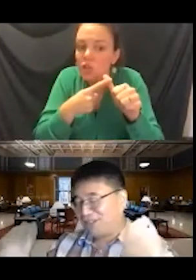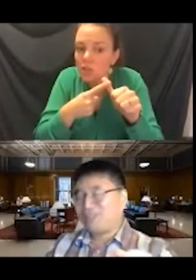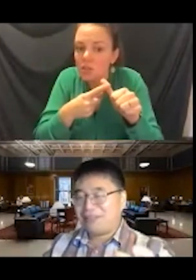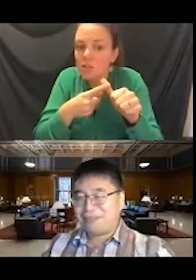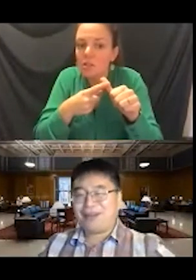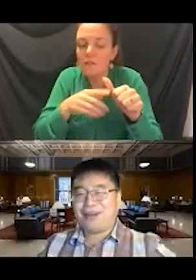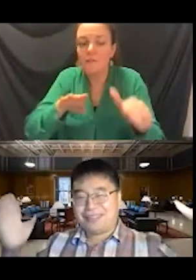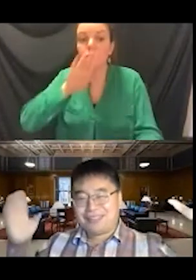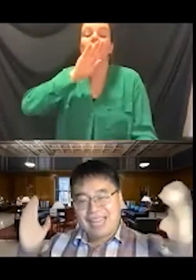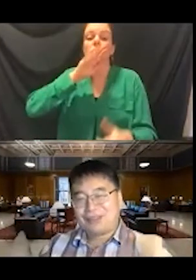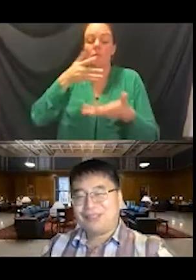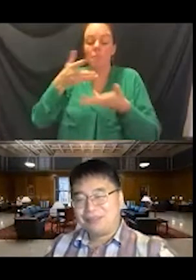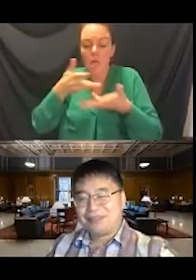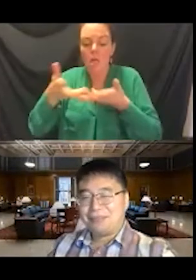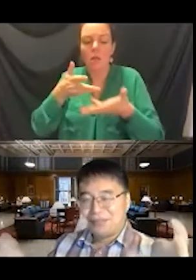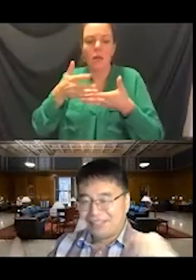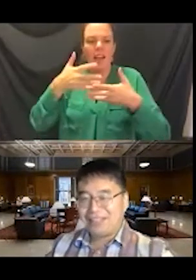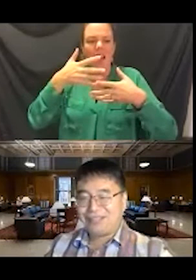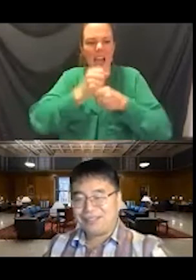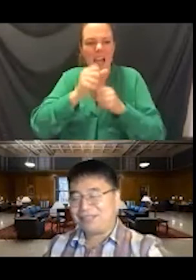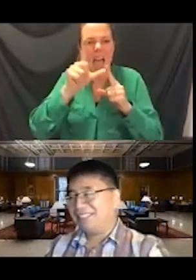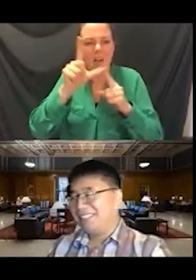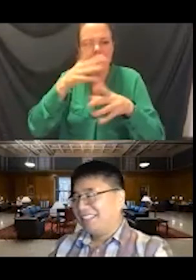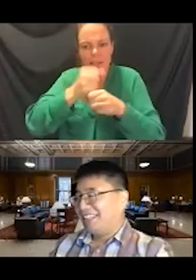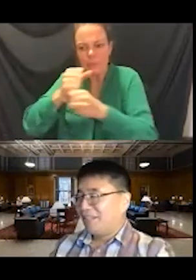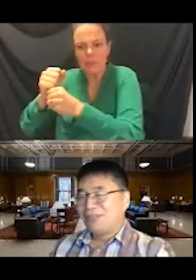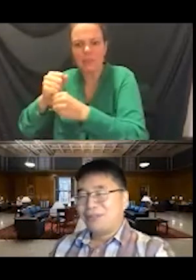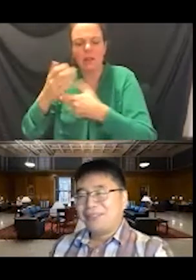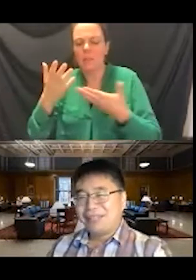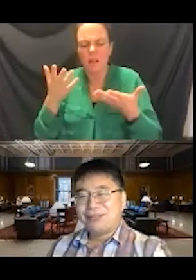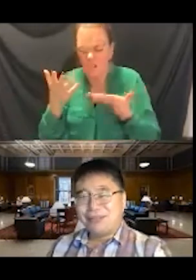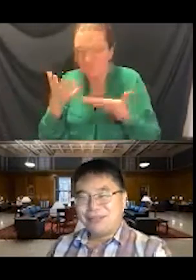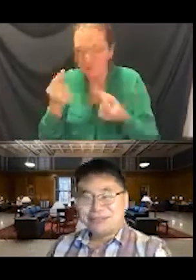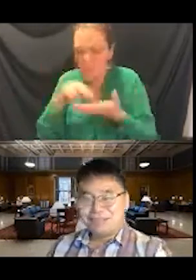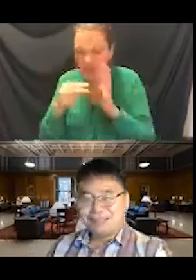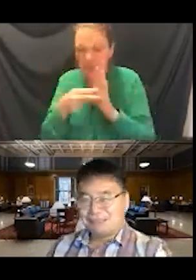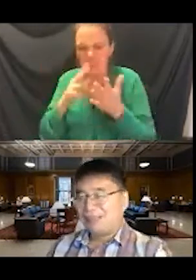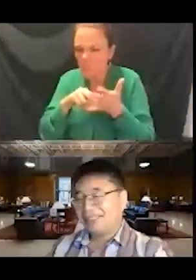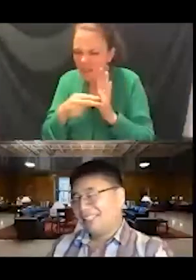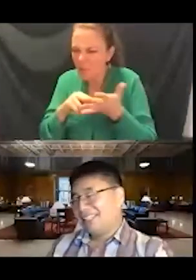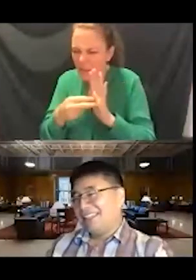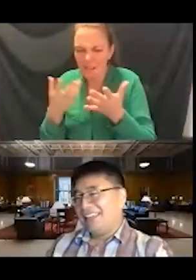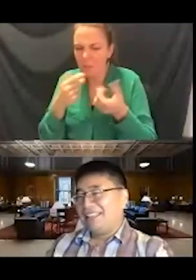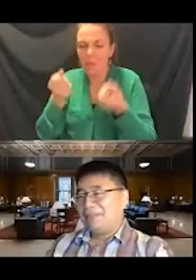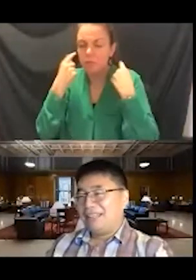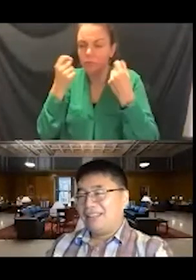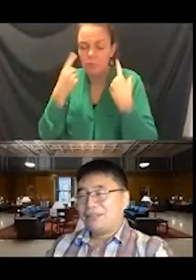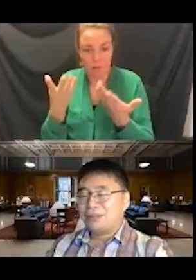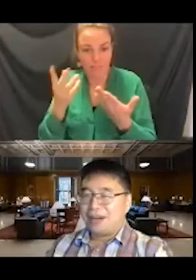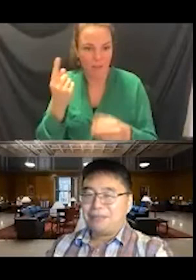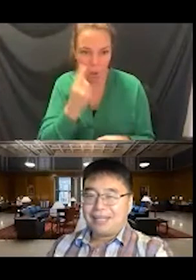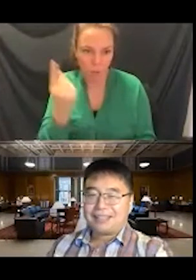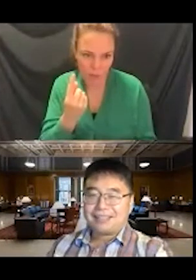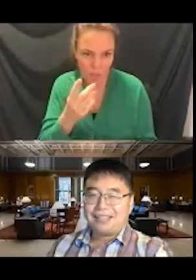you get frustrated by all these acronyms and abbreviations, right? And you have no idea what they're talking about, and they're